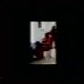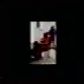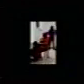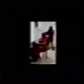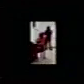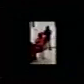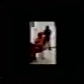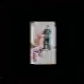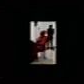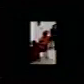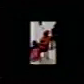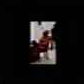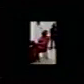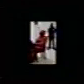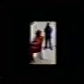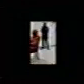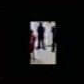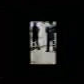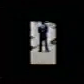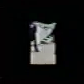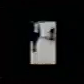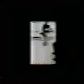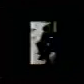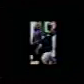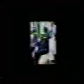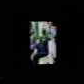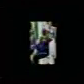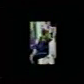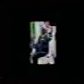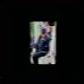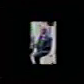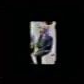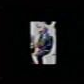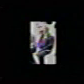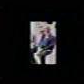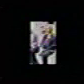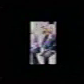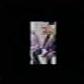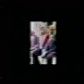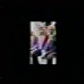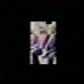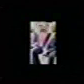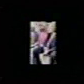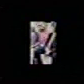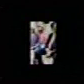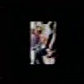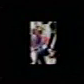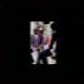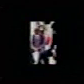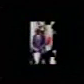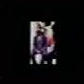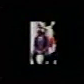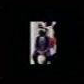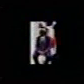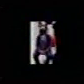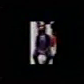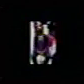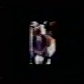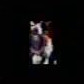the armor of the Son. The anointing and the armor of the Son. Do you remember